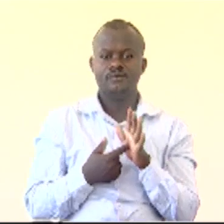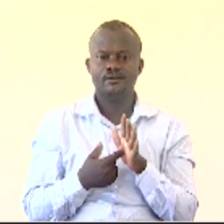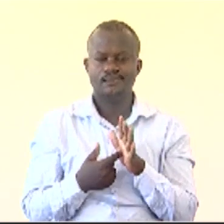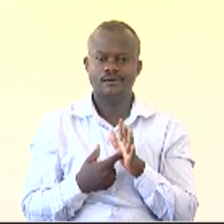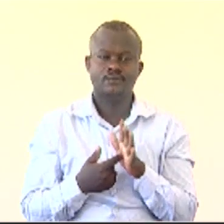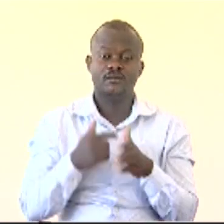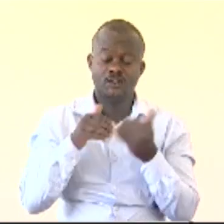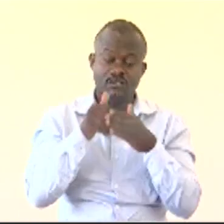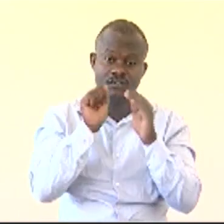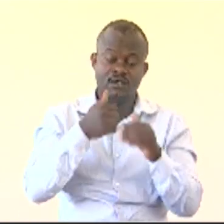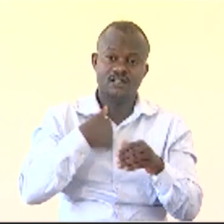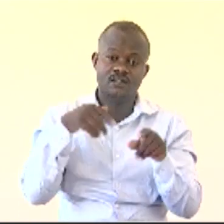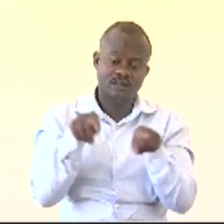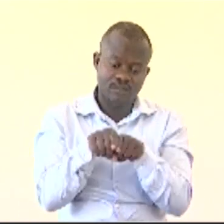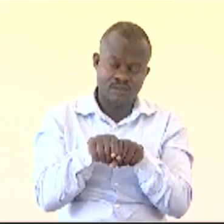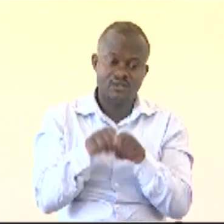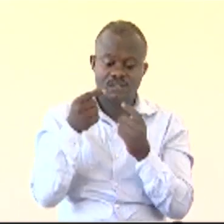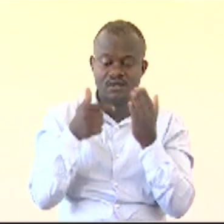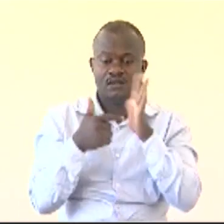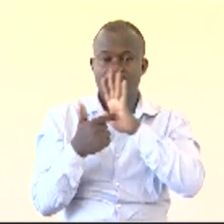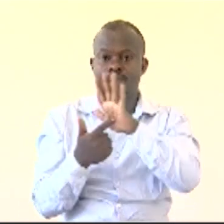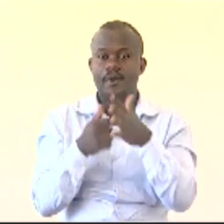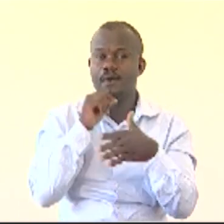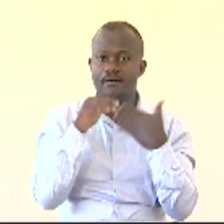You can be having the signs and symptoms, but